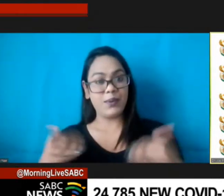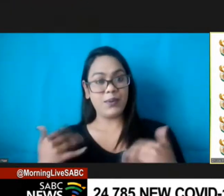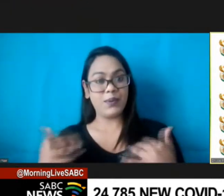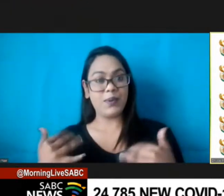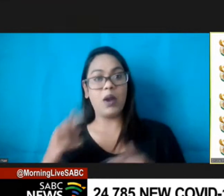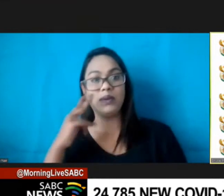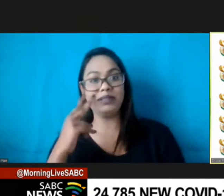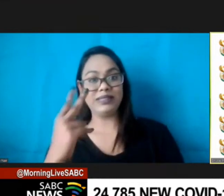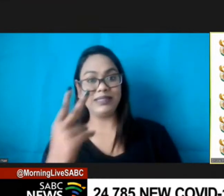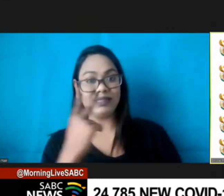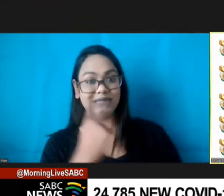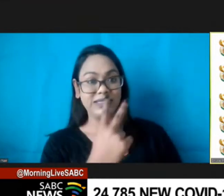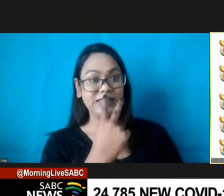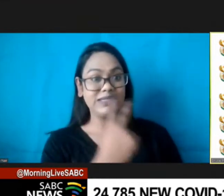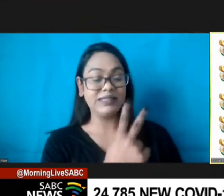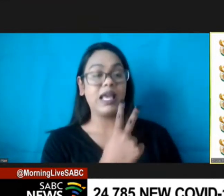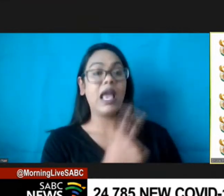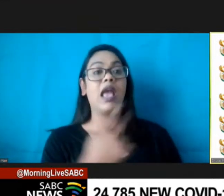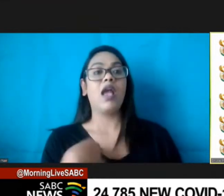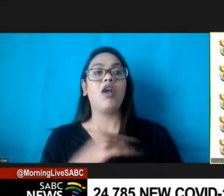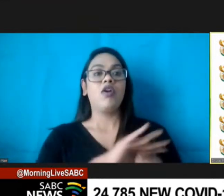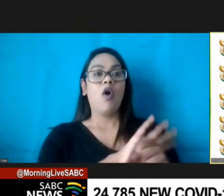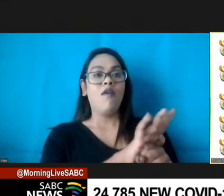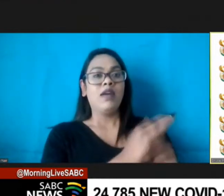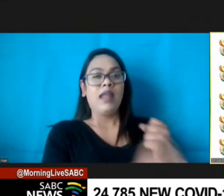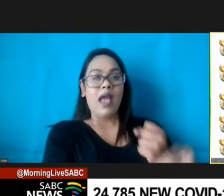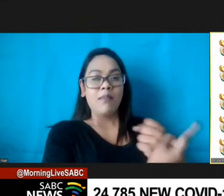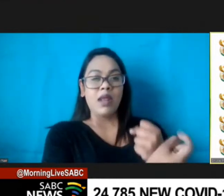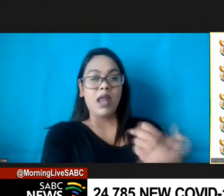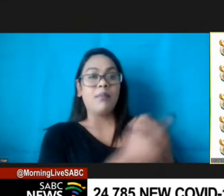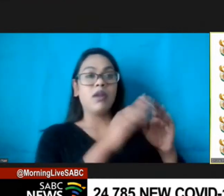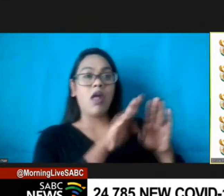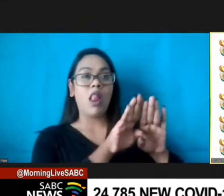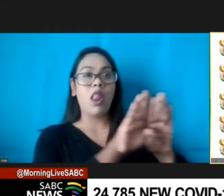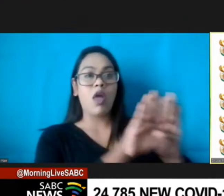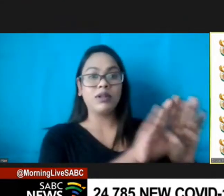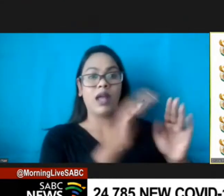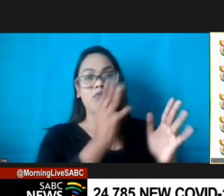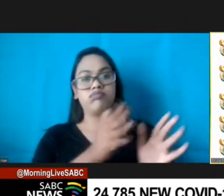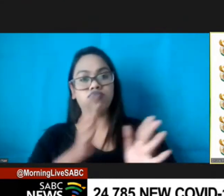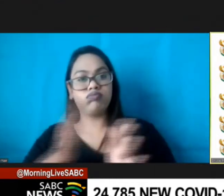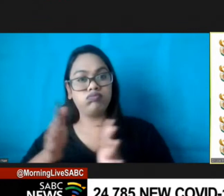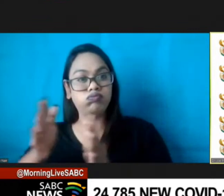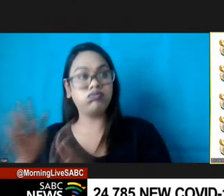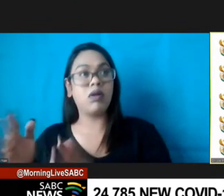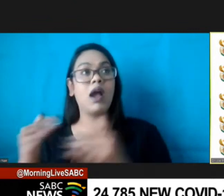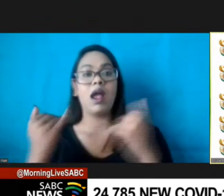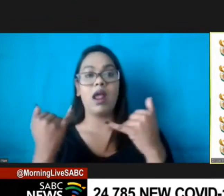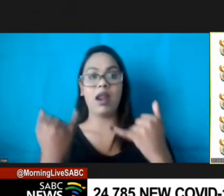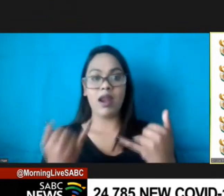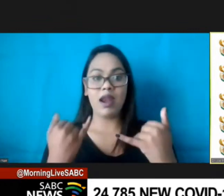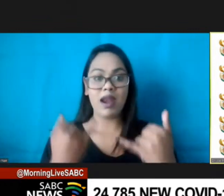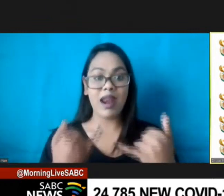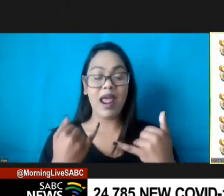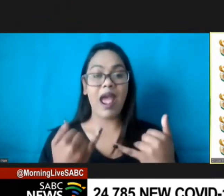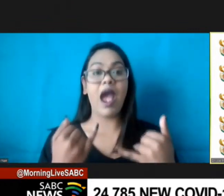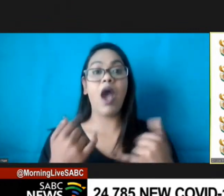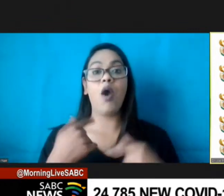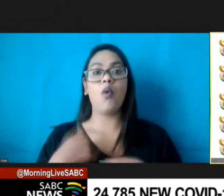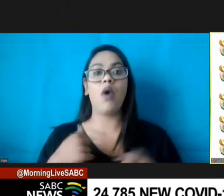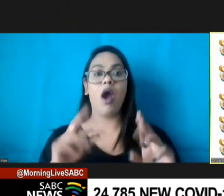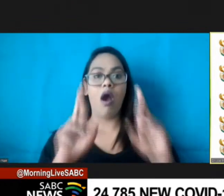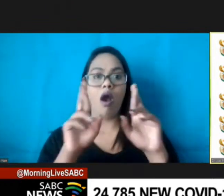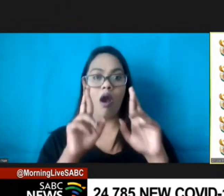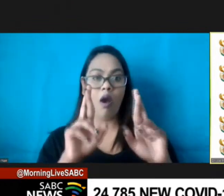briefing will provide all of us with the context of the extent of the challenges we face and how, as